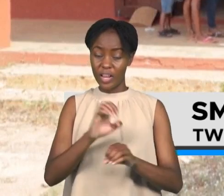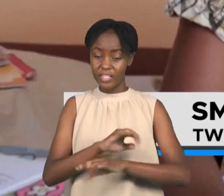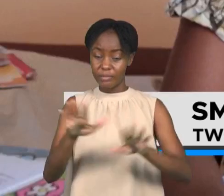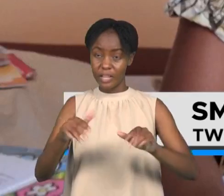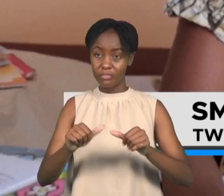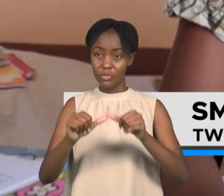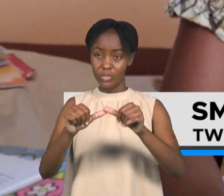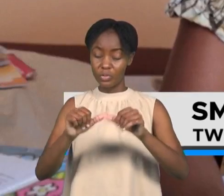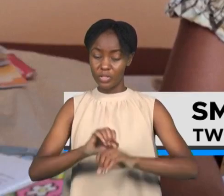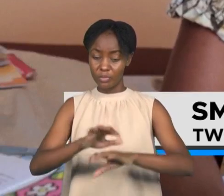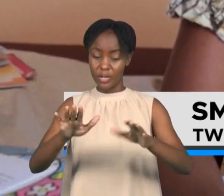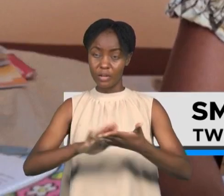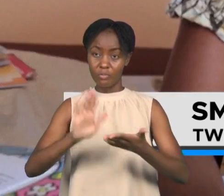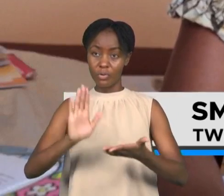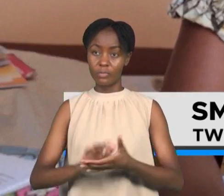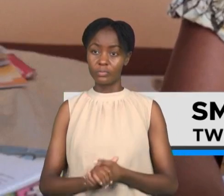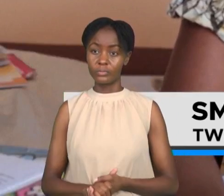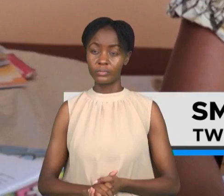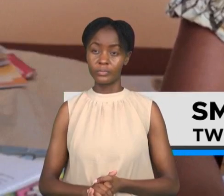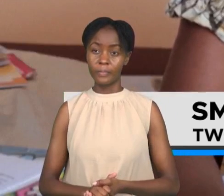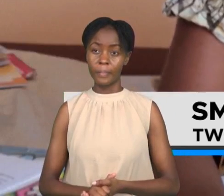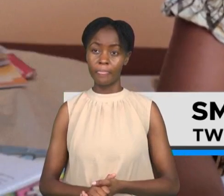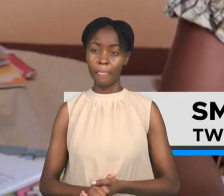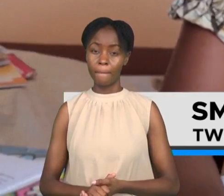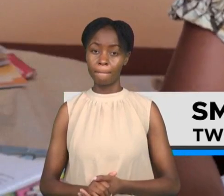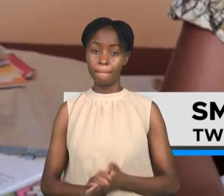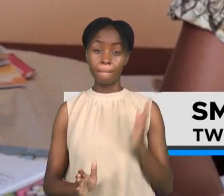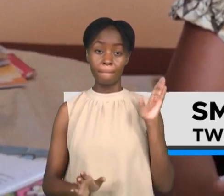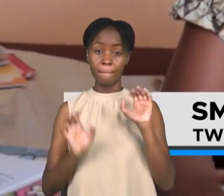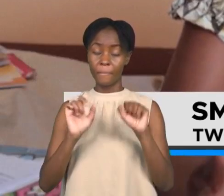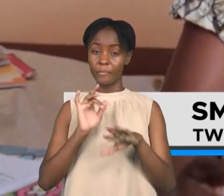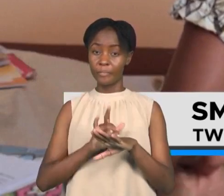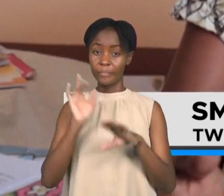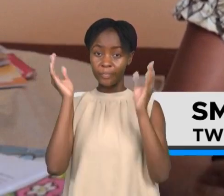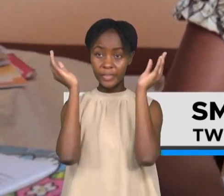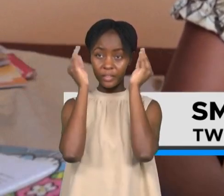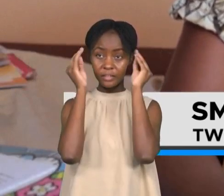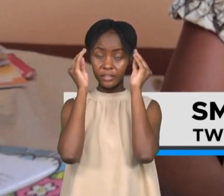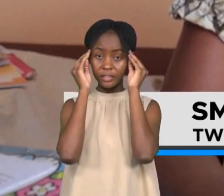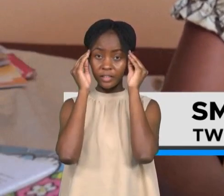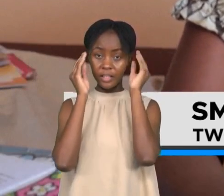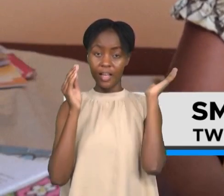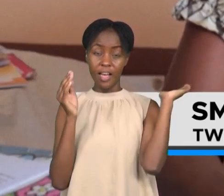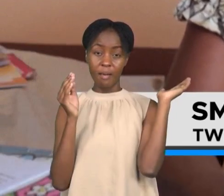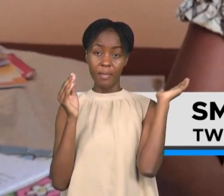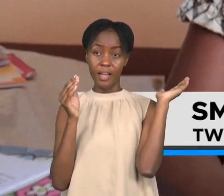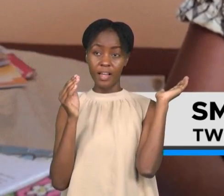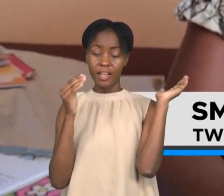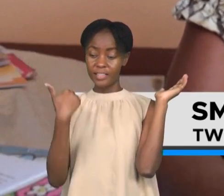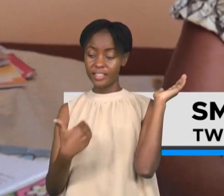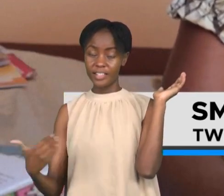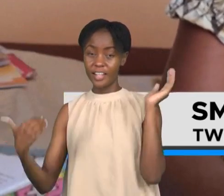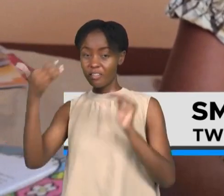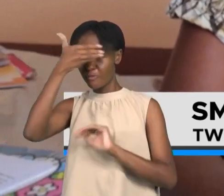nation. To affect their educational background, the children, some of them have even forgotten there was something called